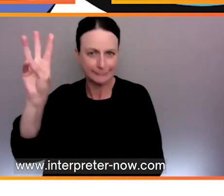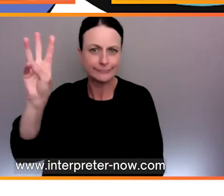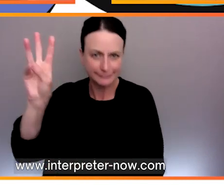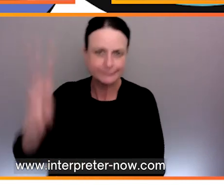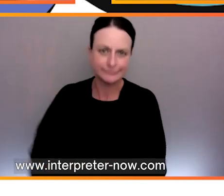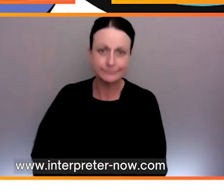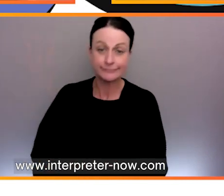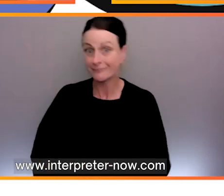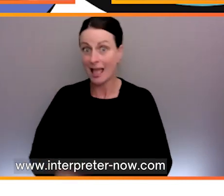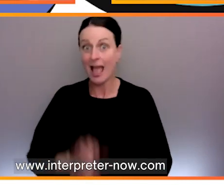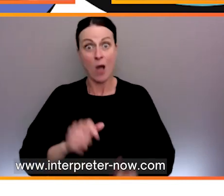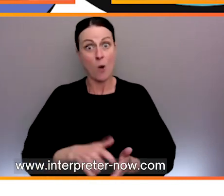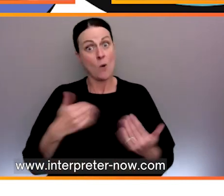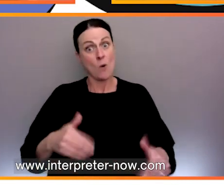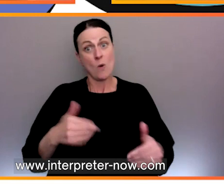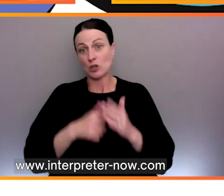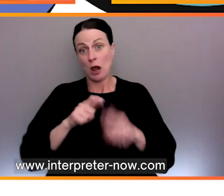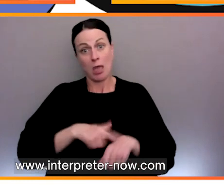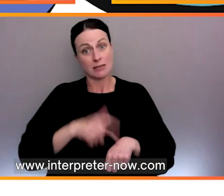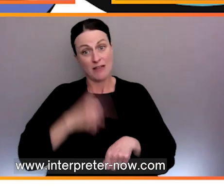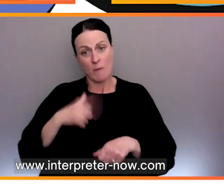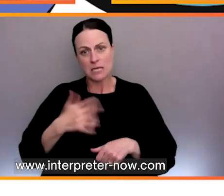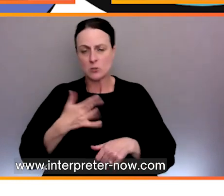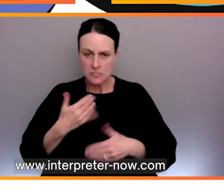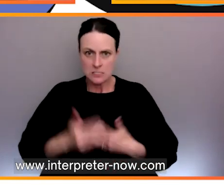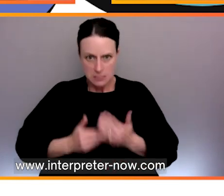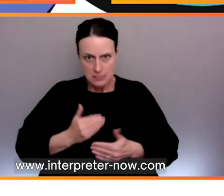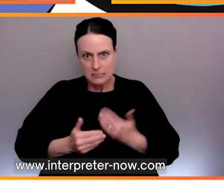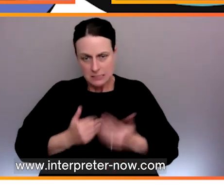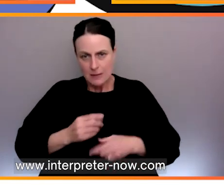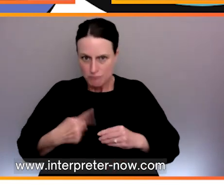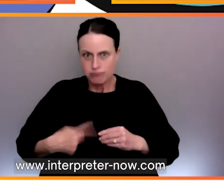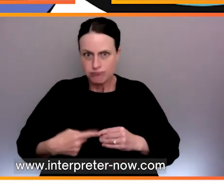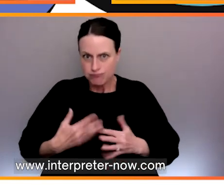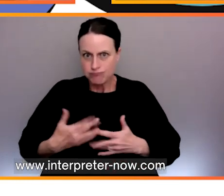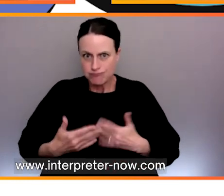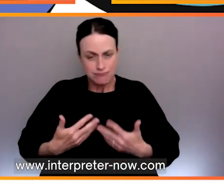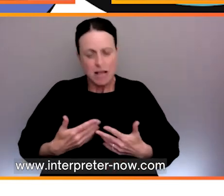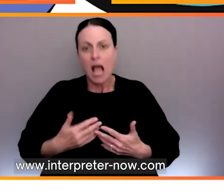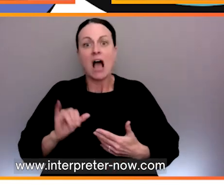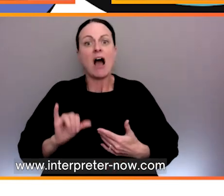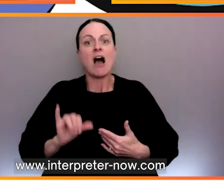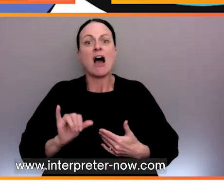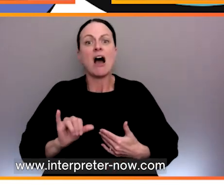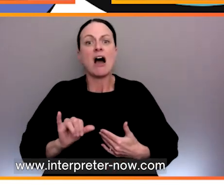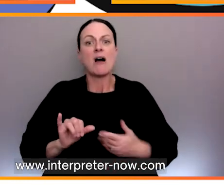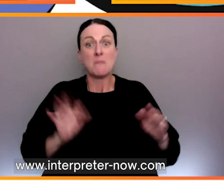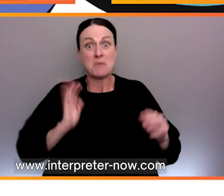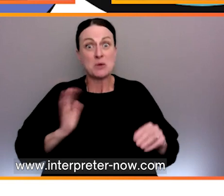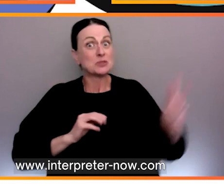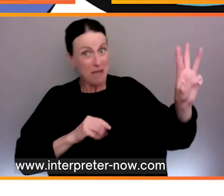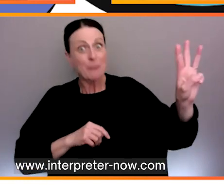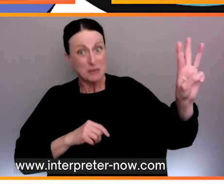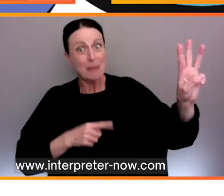of winning here, because if there are no refs and no rules, then I've got to find my way.